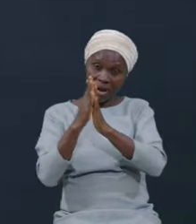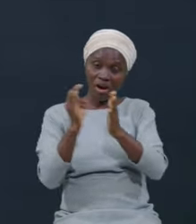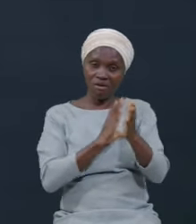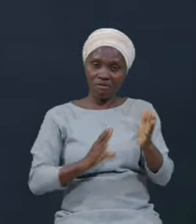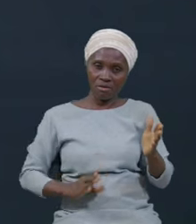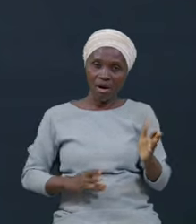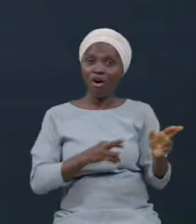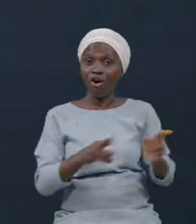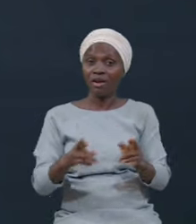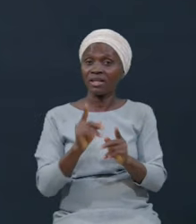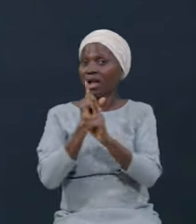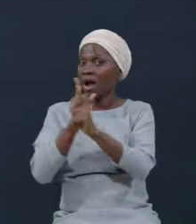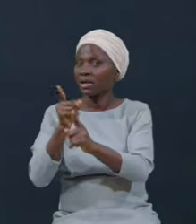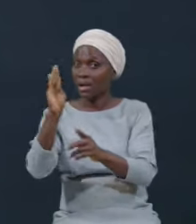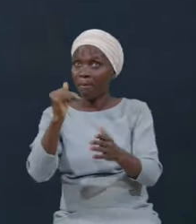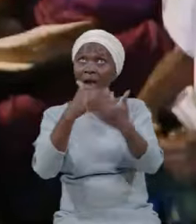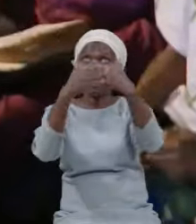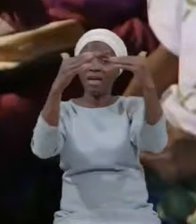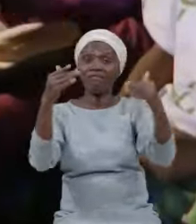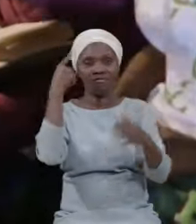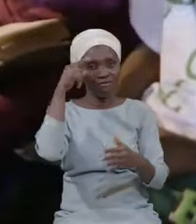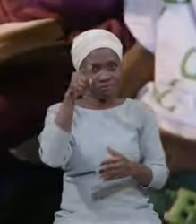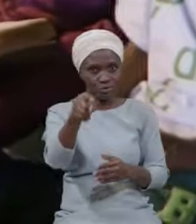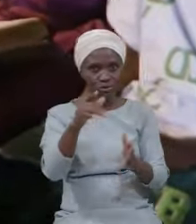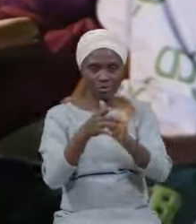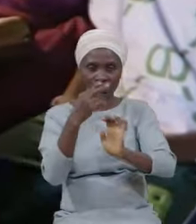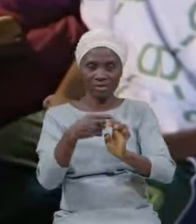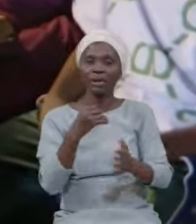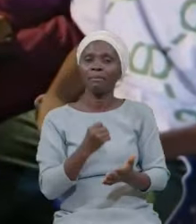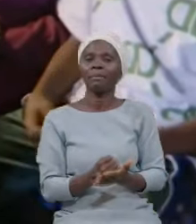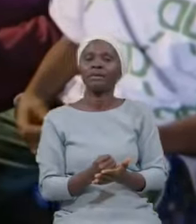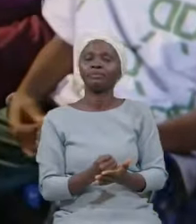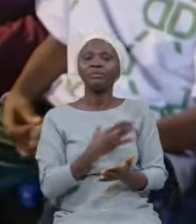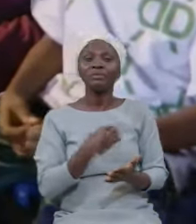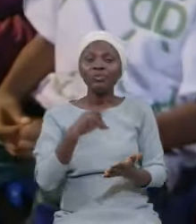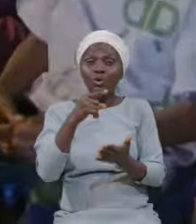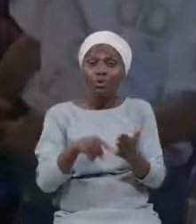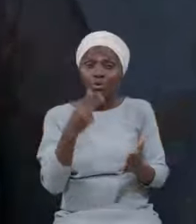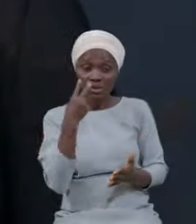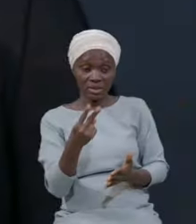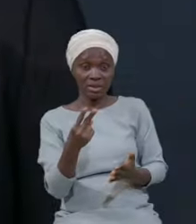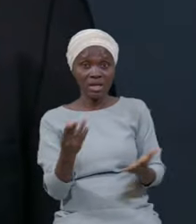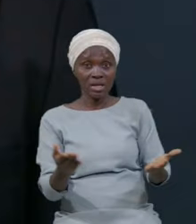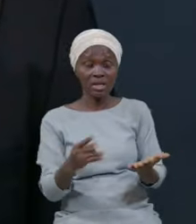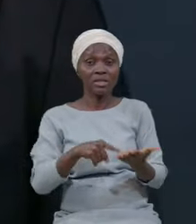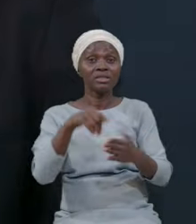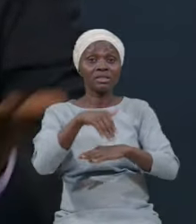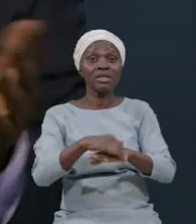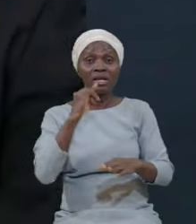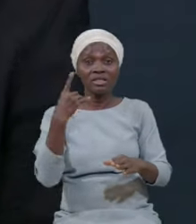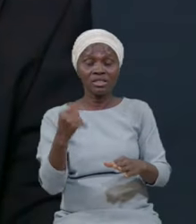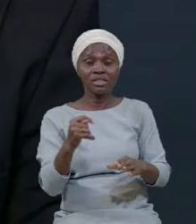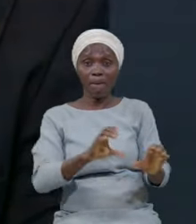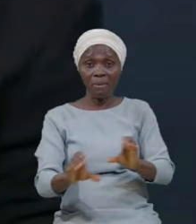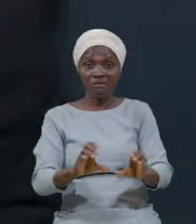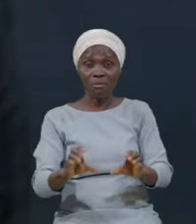your behalf in Jesus' name. And what you'll see tonight is the performance of that promise, the